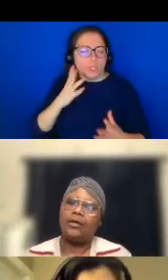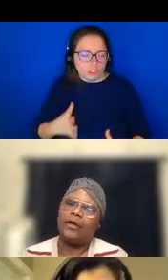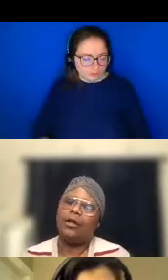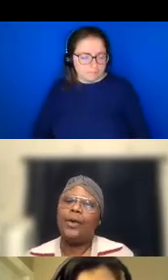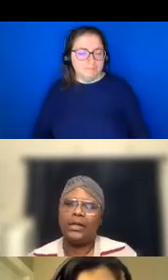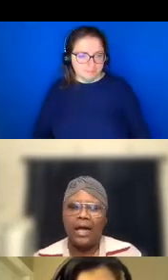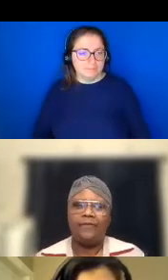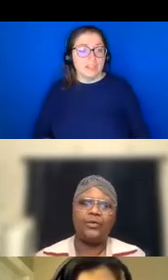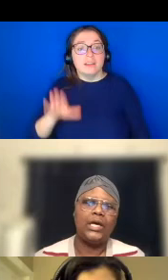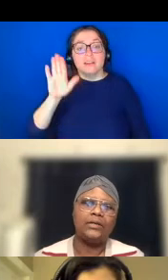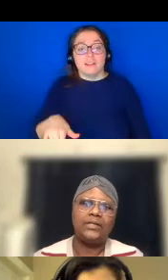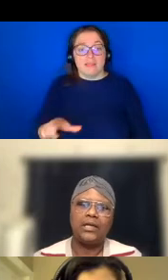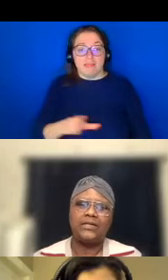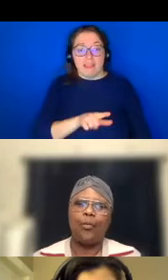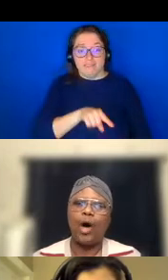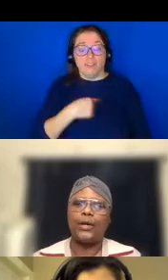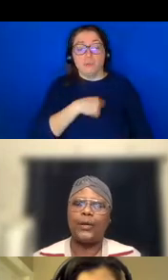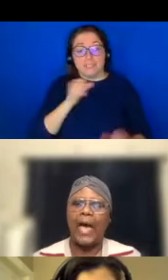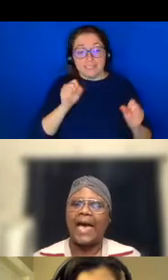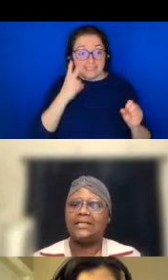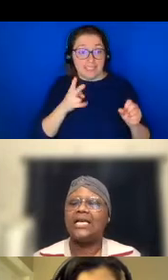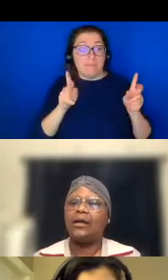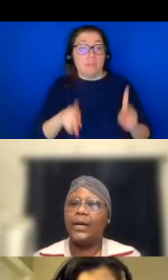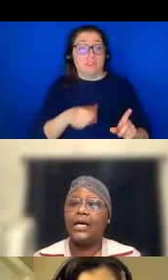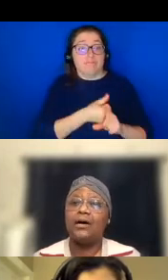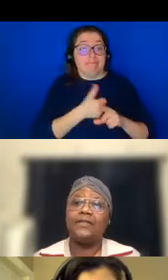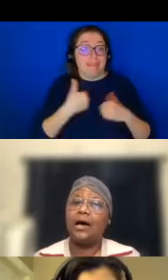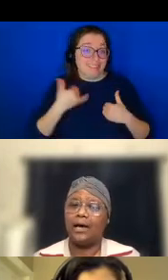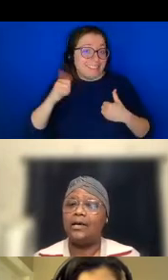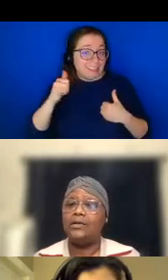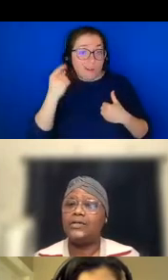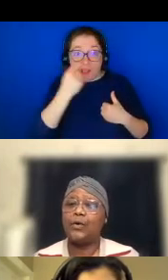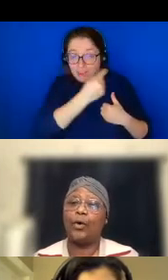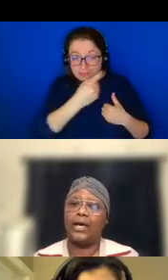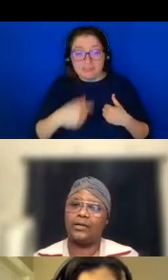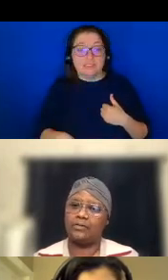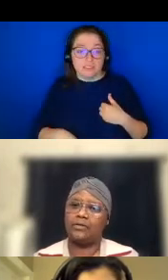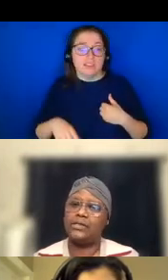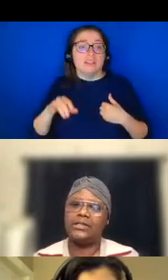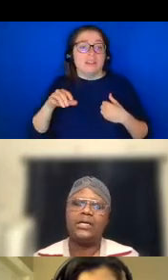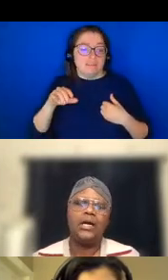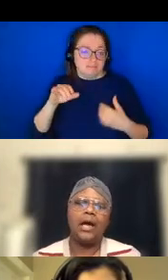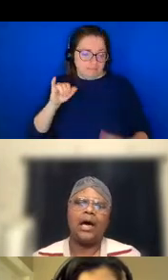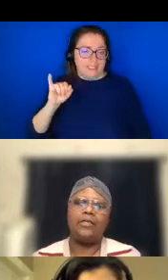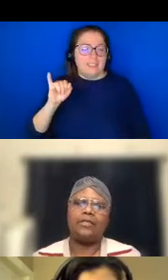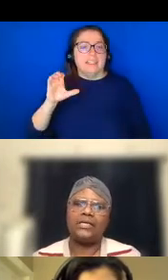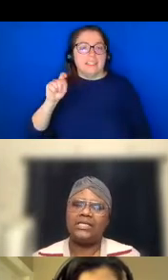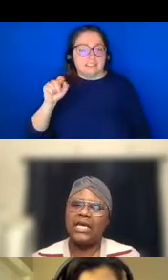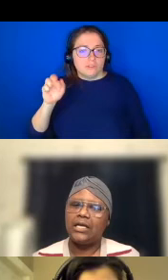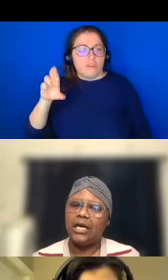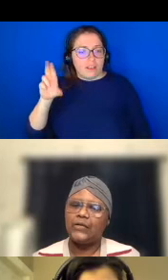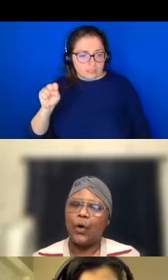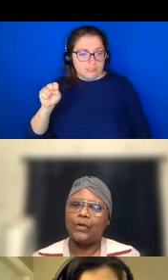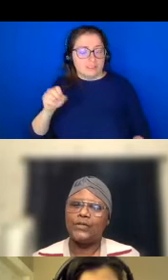on the lower left, we can see someone who has yellowing of the eyes or icterus. The